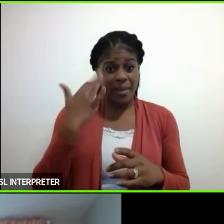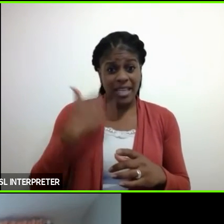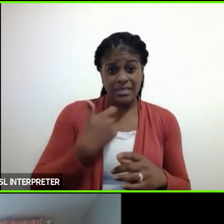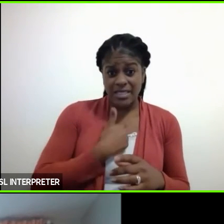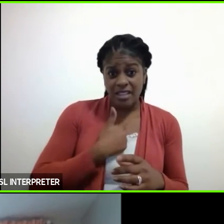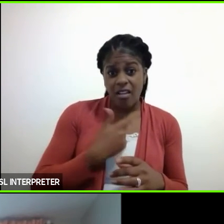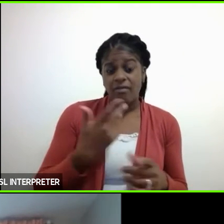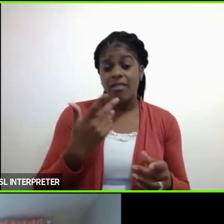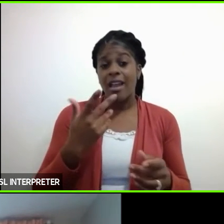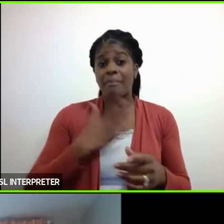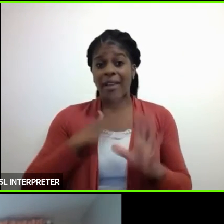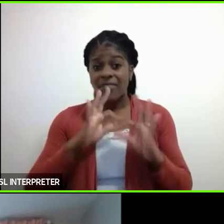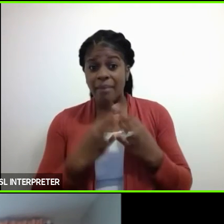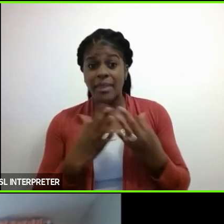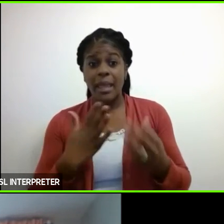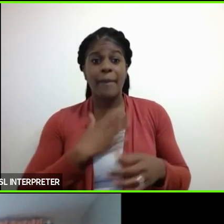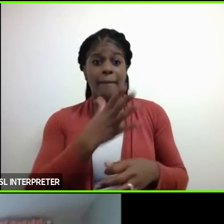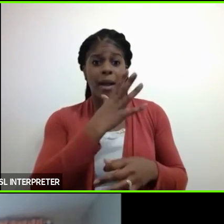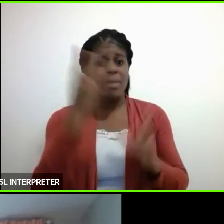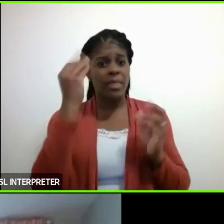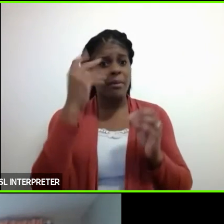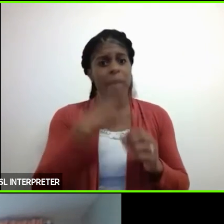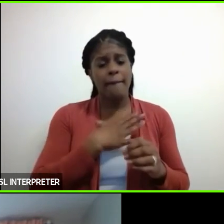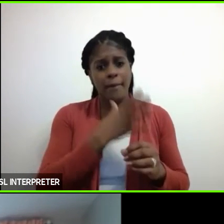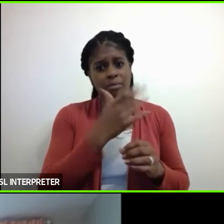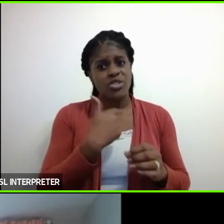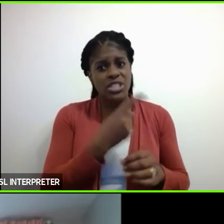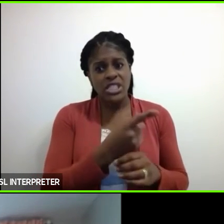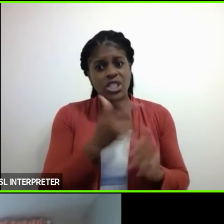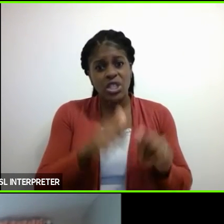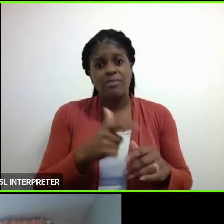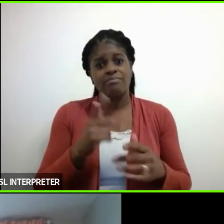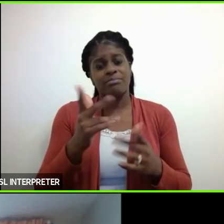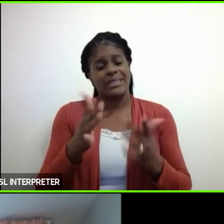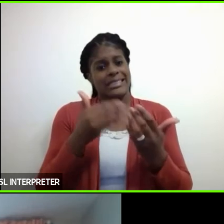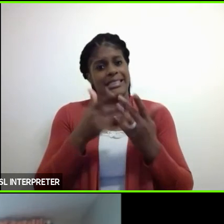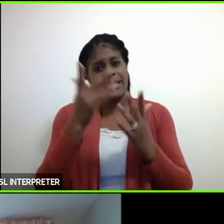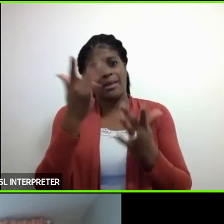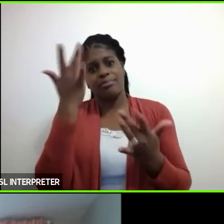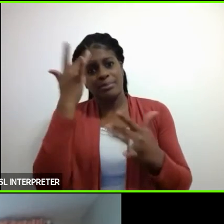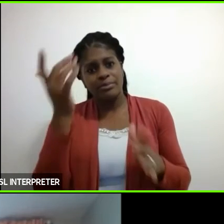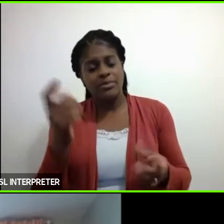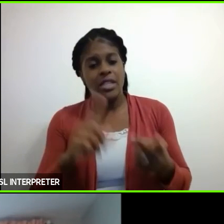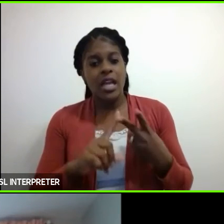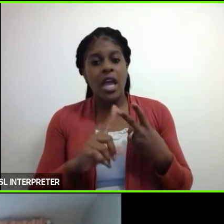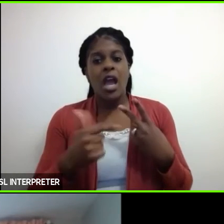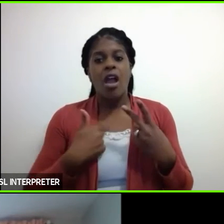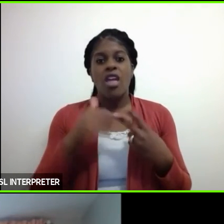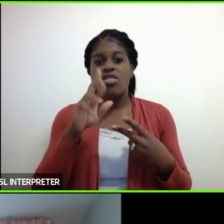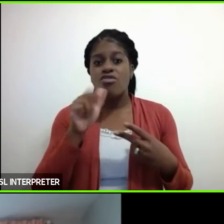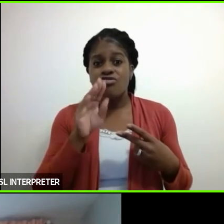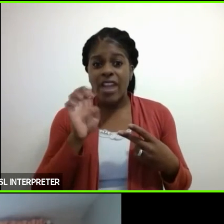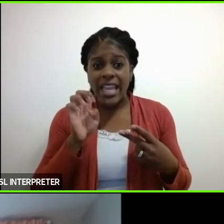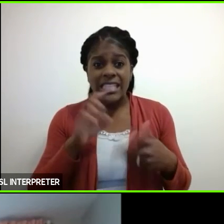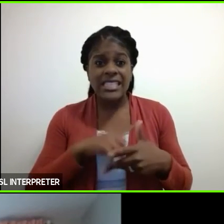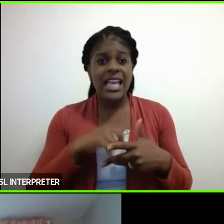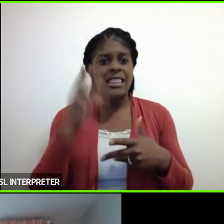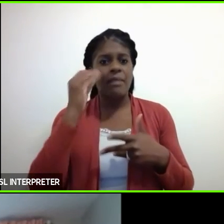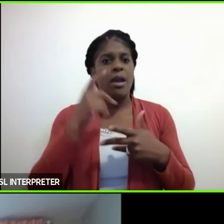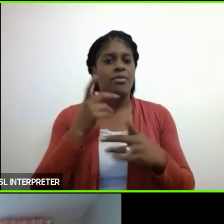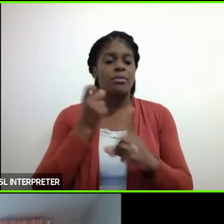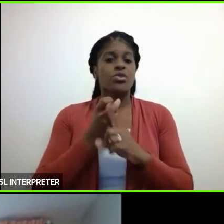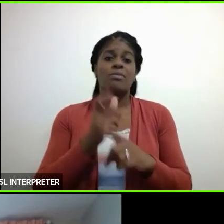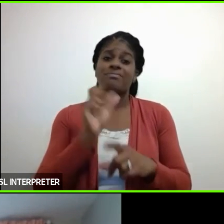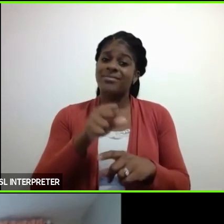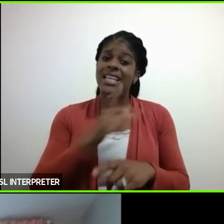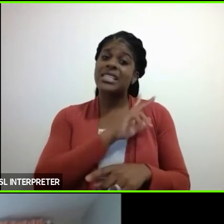mother, who would be a vulnerable age, and then race, and think about the impact of it. So it is very personal to